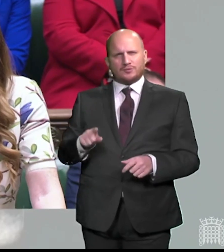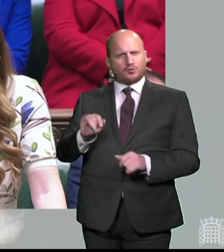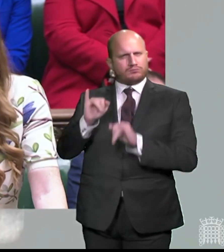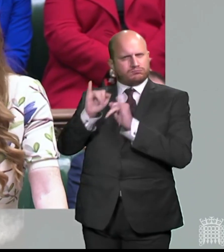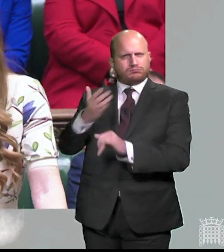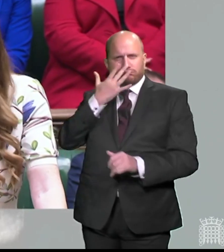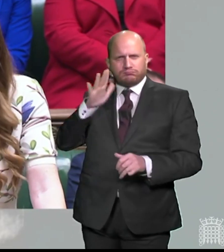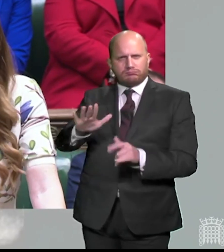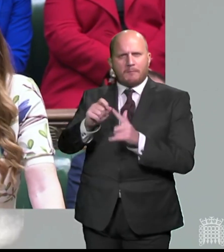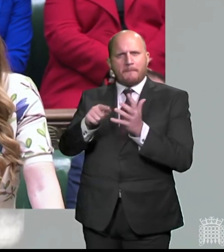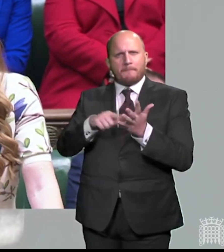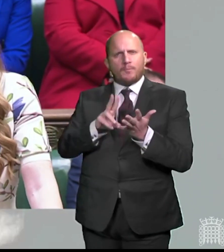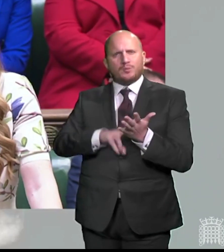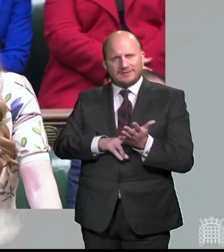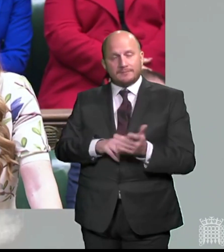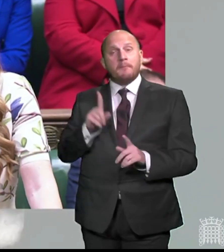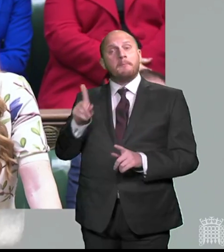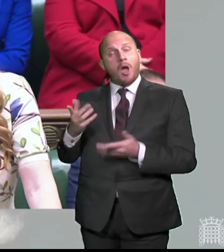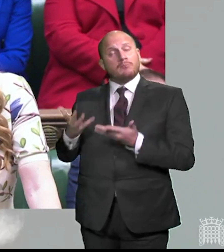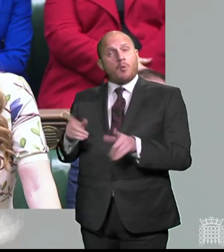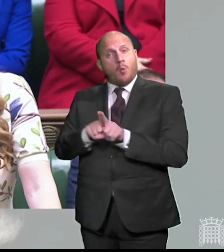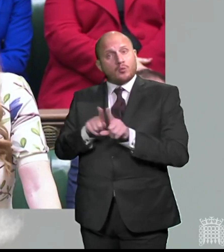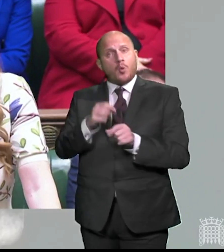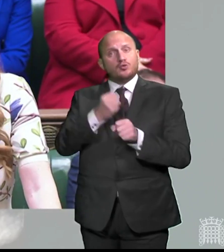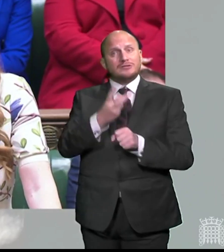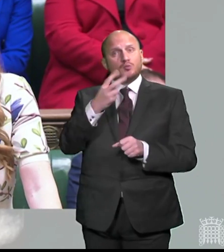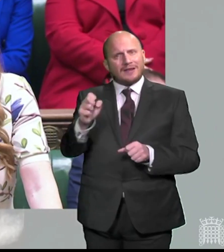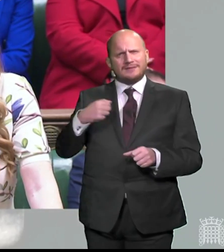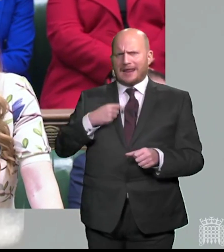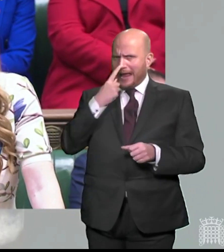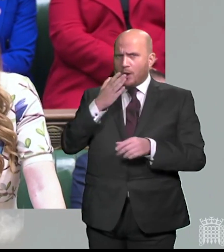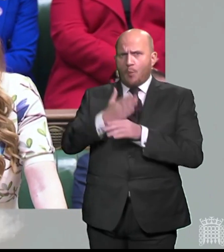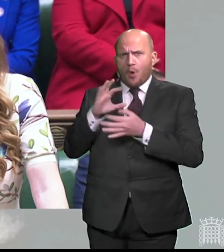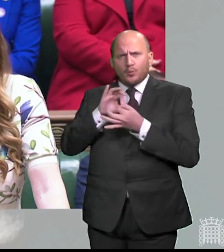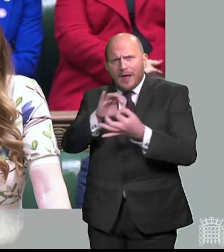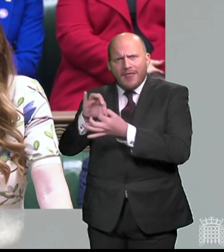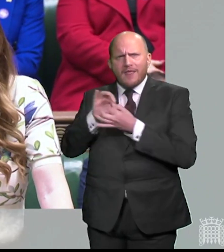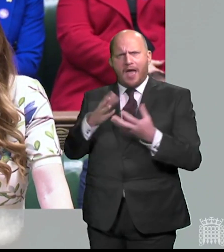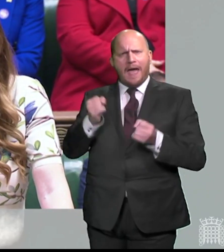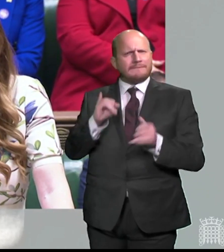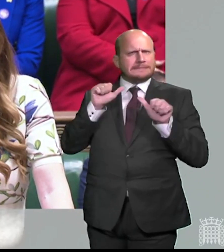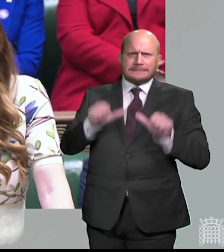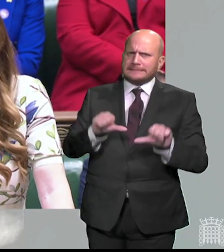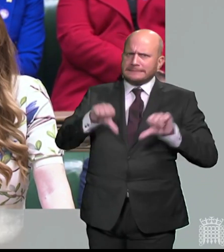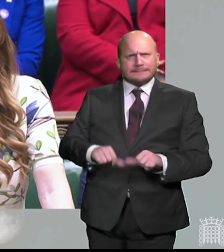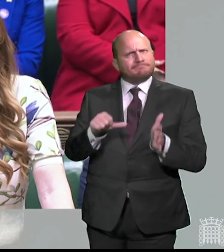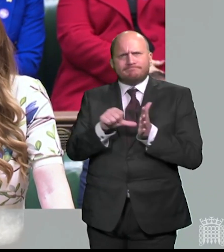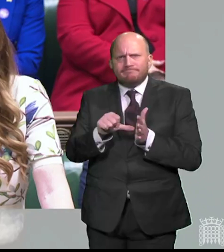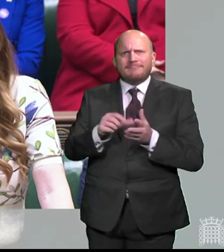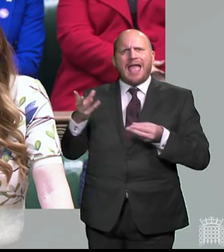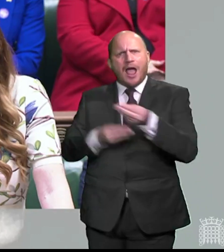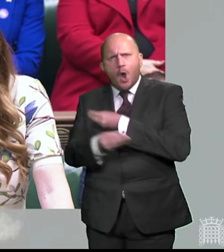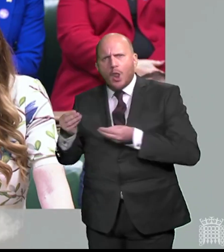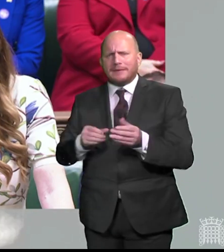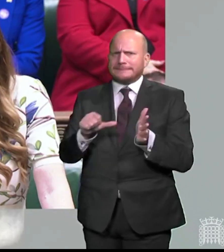the G20 is also an opportunity to work together to tackle the economic challenges we all face. Yet as our